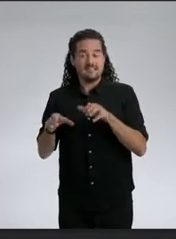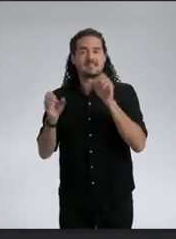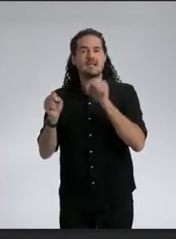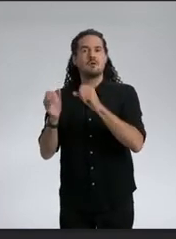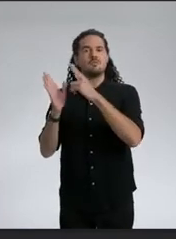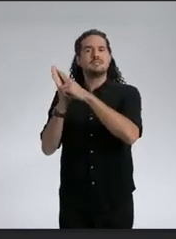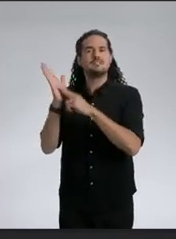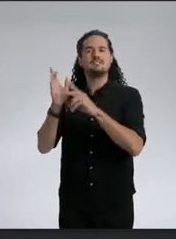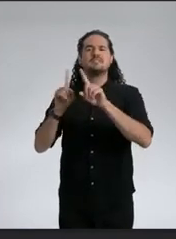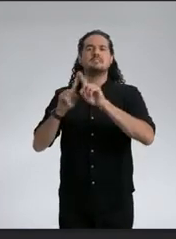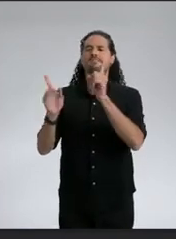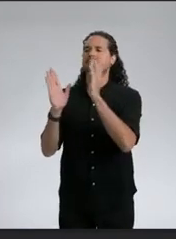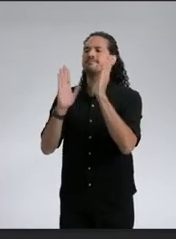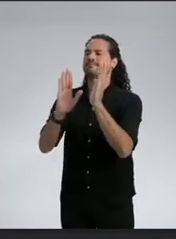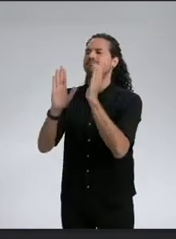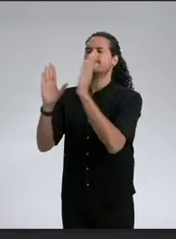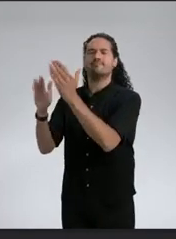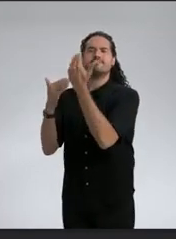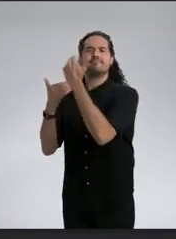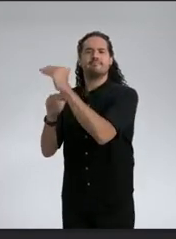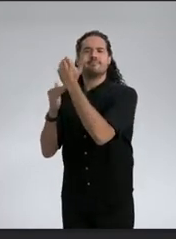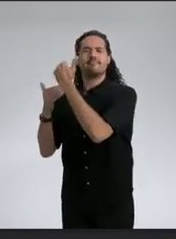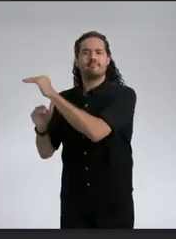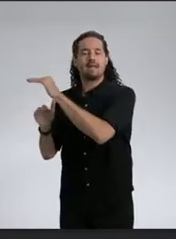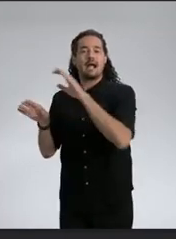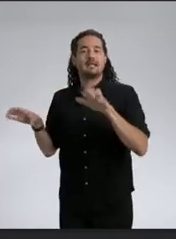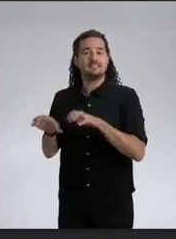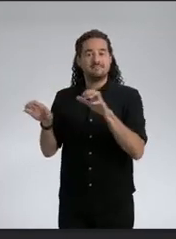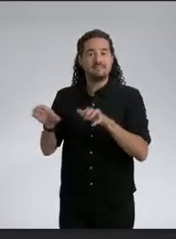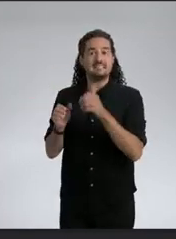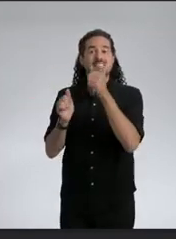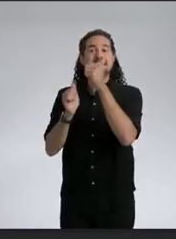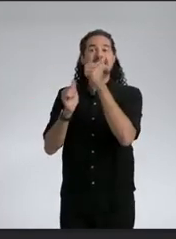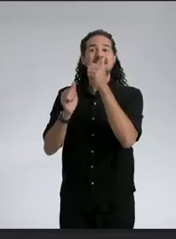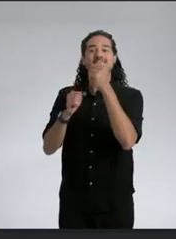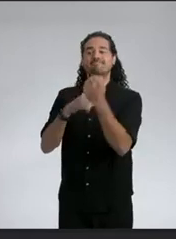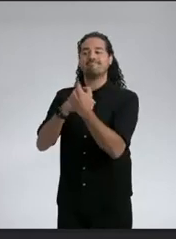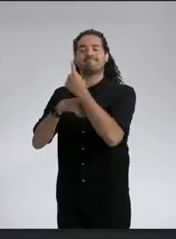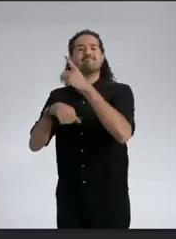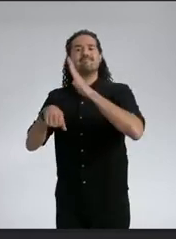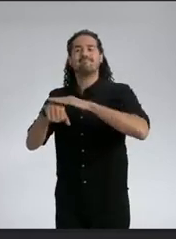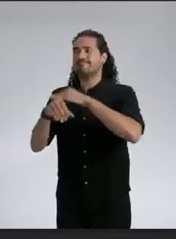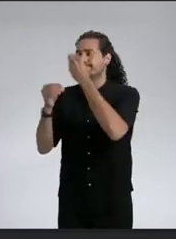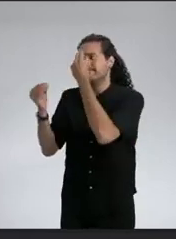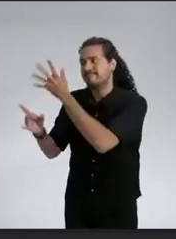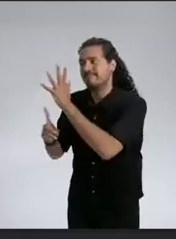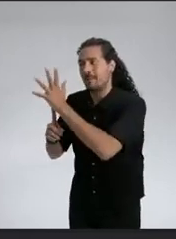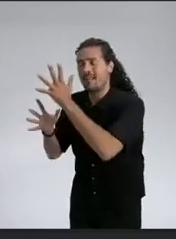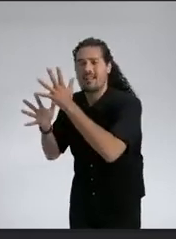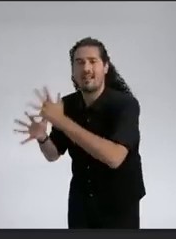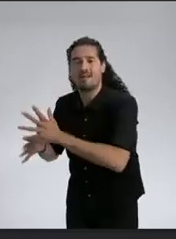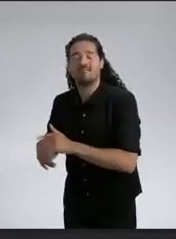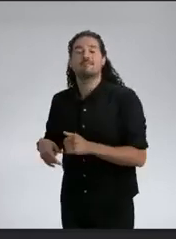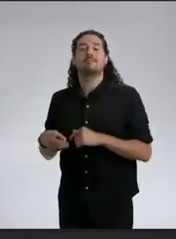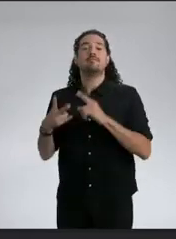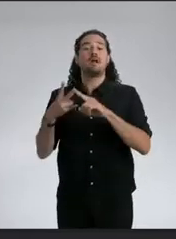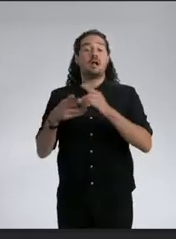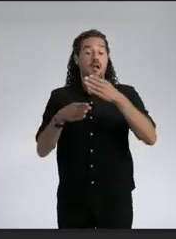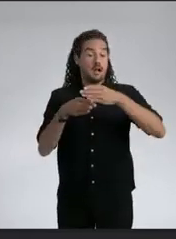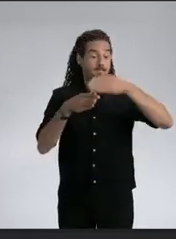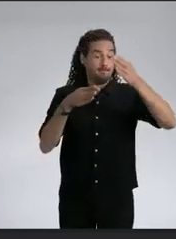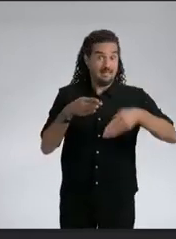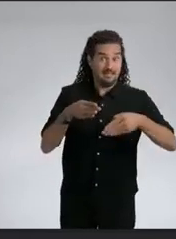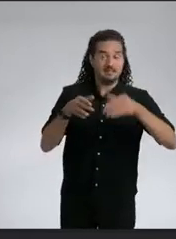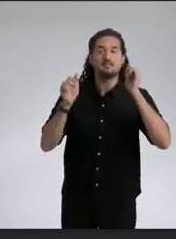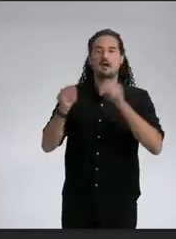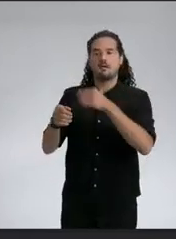for different apps and activities, each emitting a warning like 5 more minutes left, and a completion event. Once your app receives